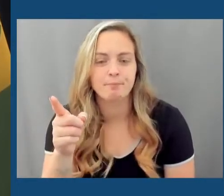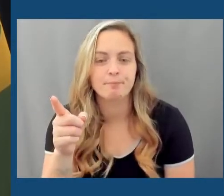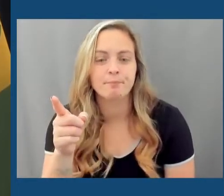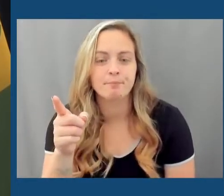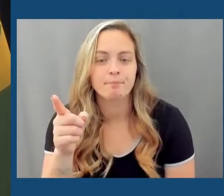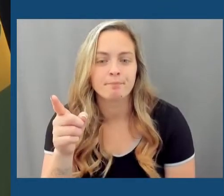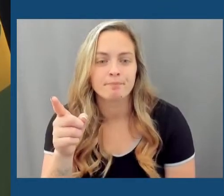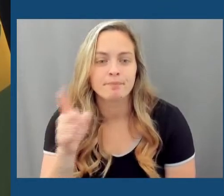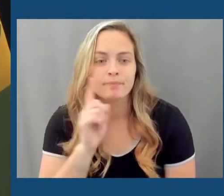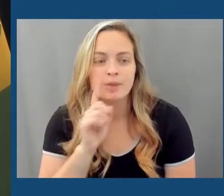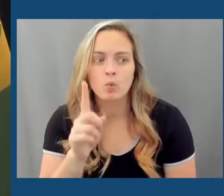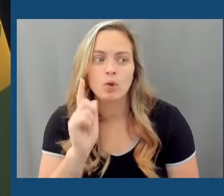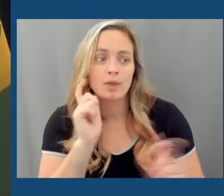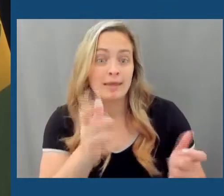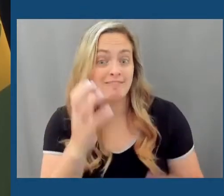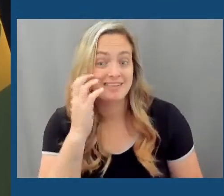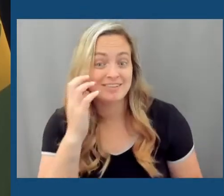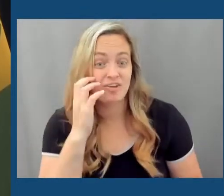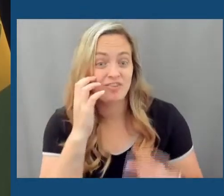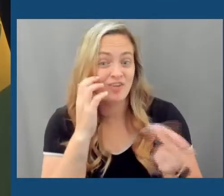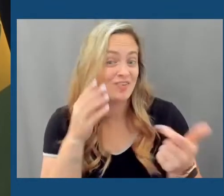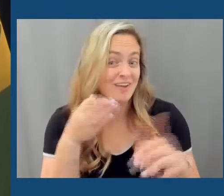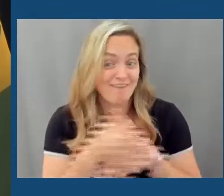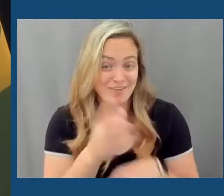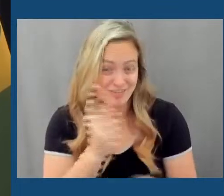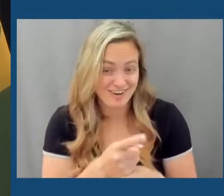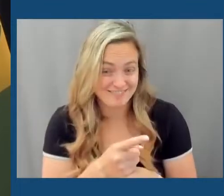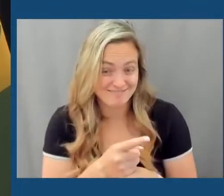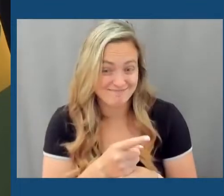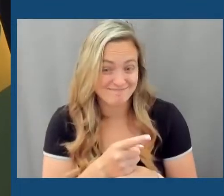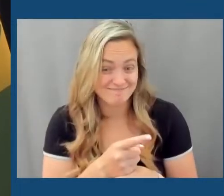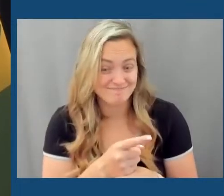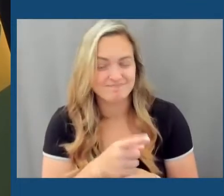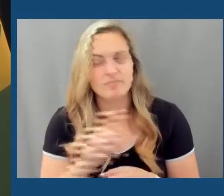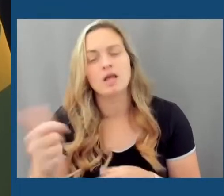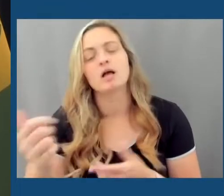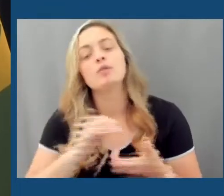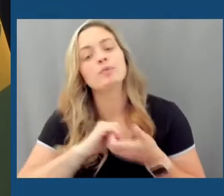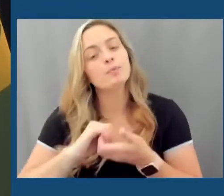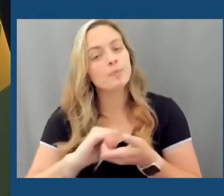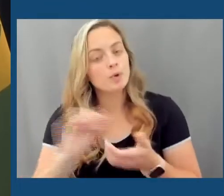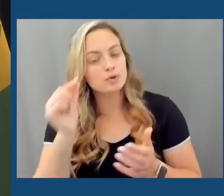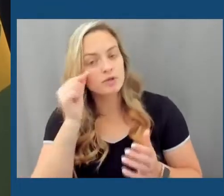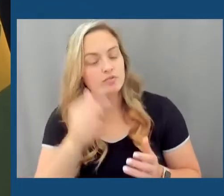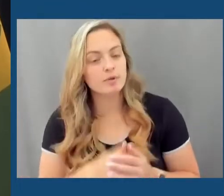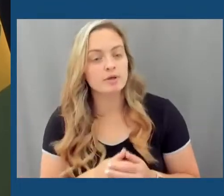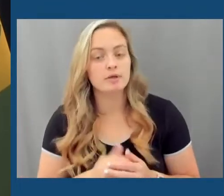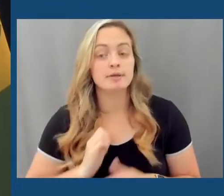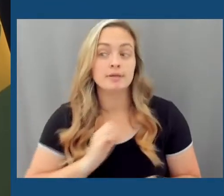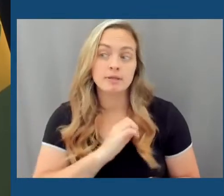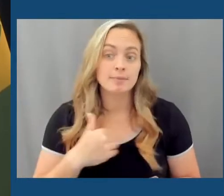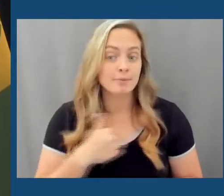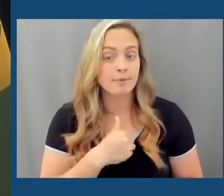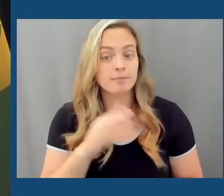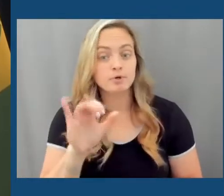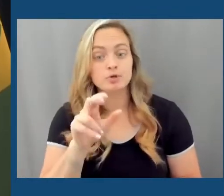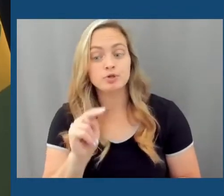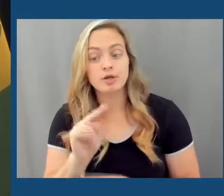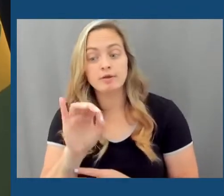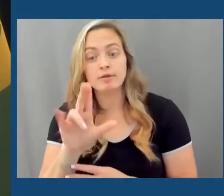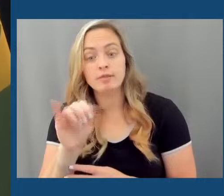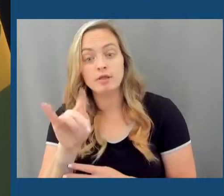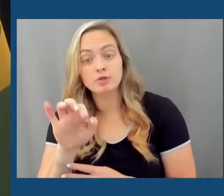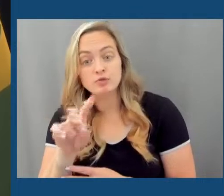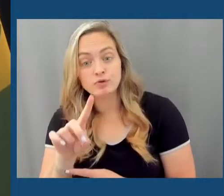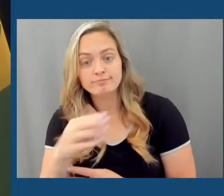He'll give out his cell phone right afterward, I'm sure. My other partners in government, Assemblymember Jen Lunsford, thank you for being here,